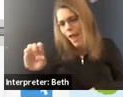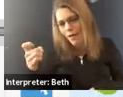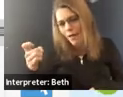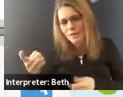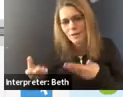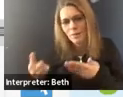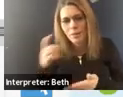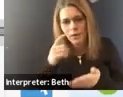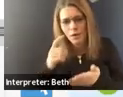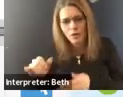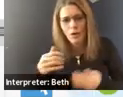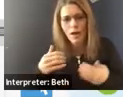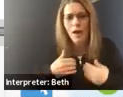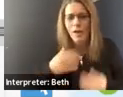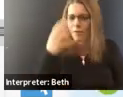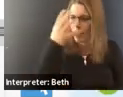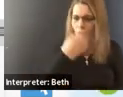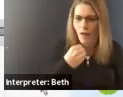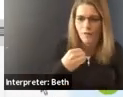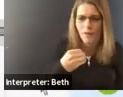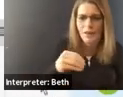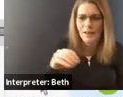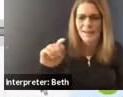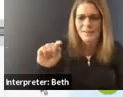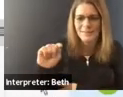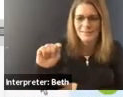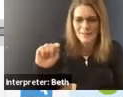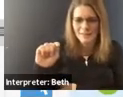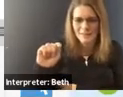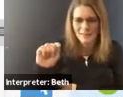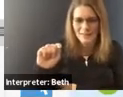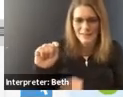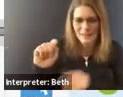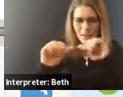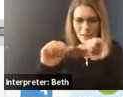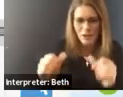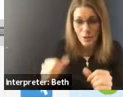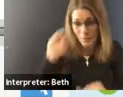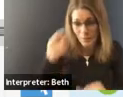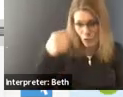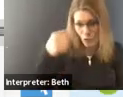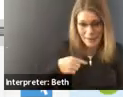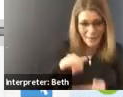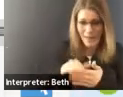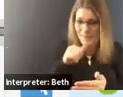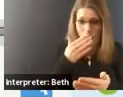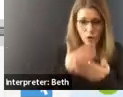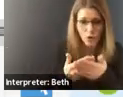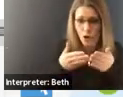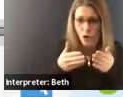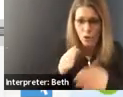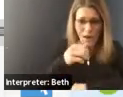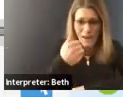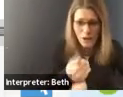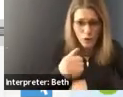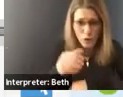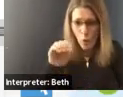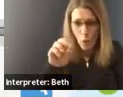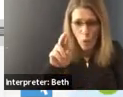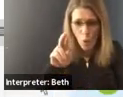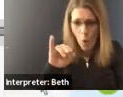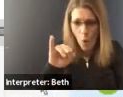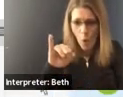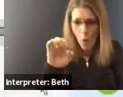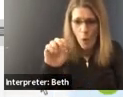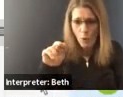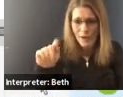here. That to me is not a good way to orient. And you've got all these little edges and things that don't line